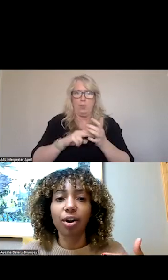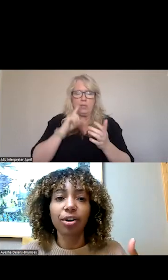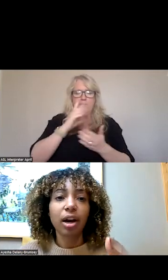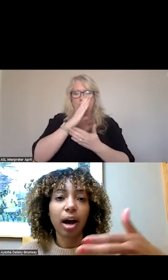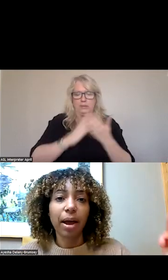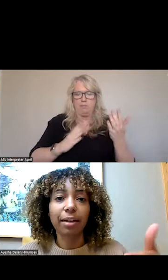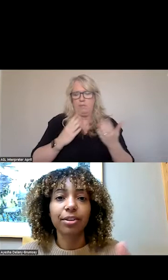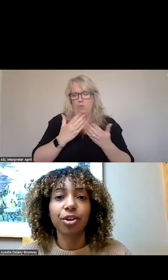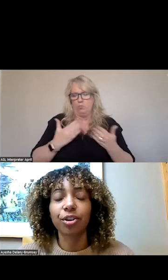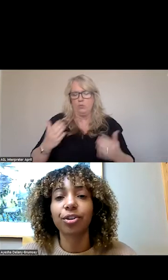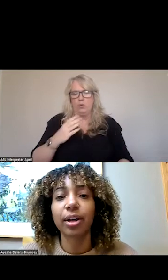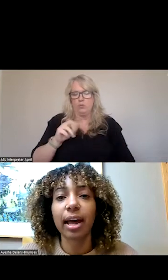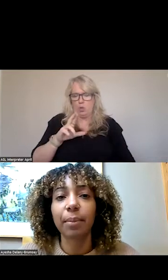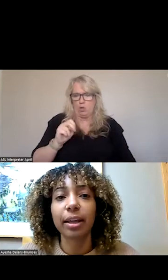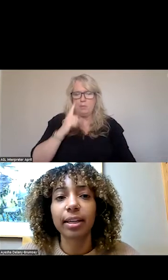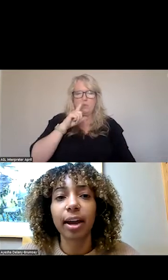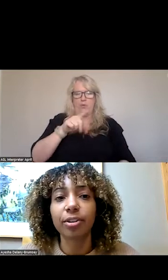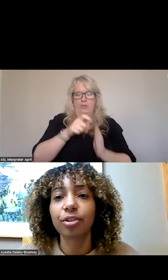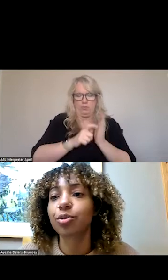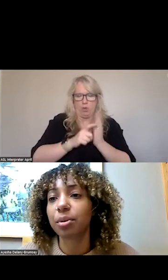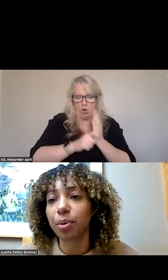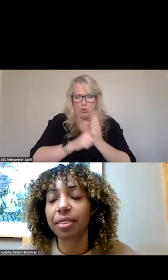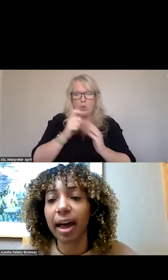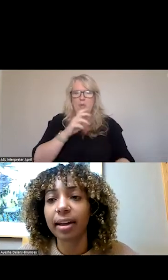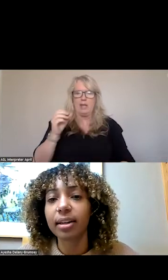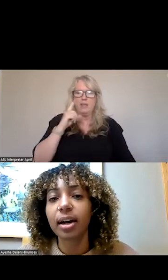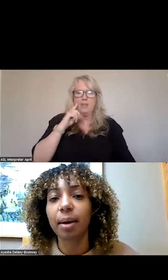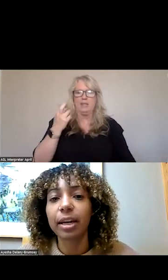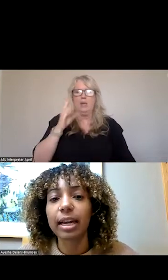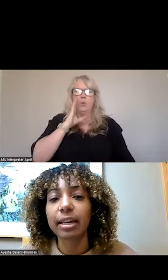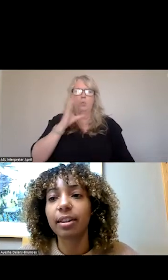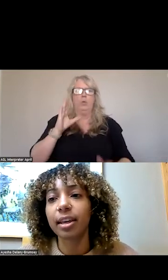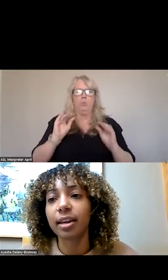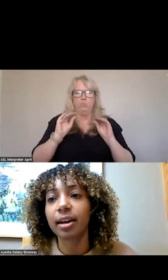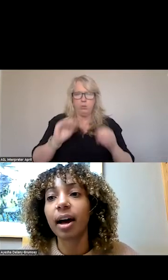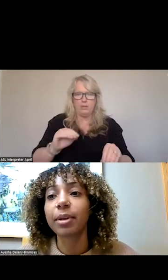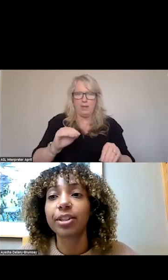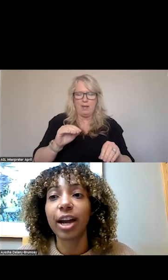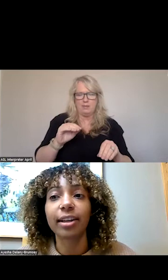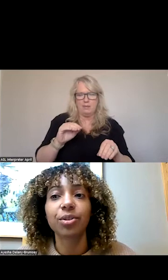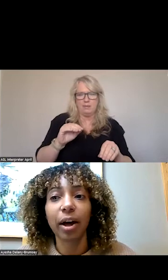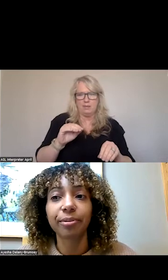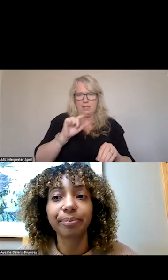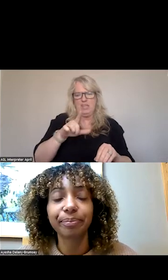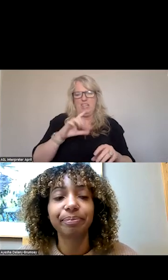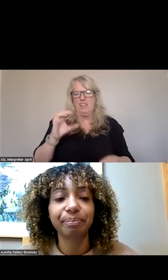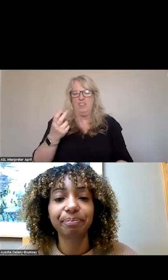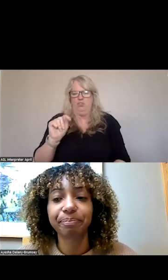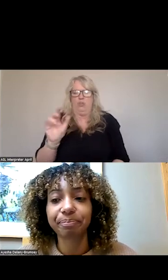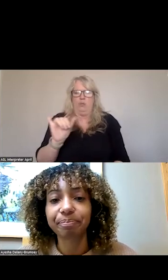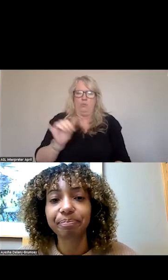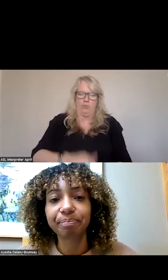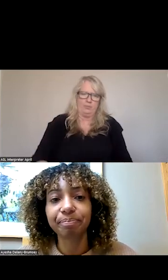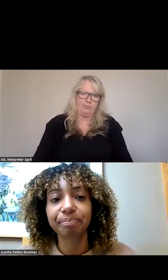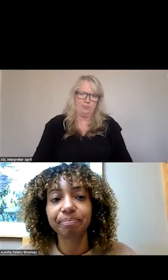resources are at this article. And I think Karen's also going to put that in the chat as well.